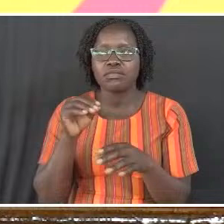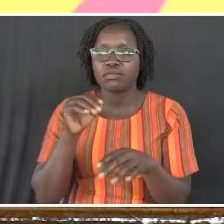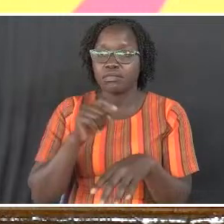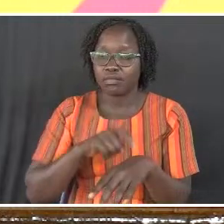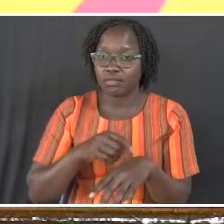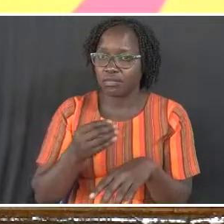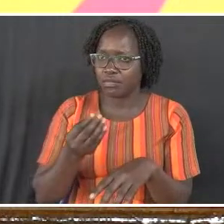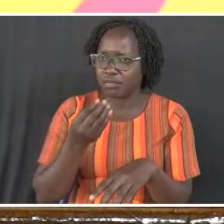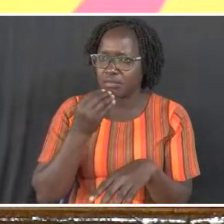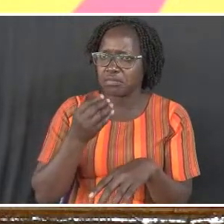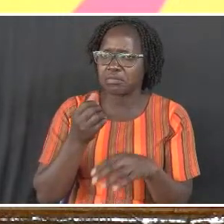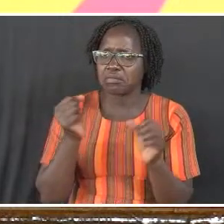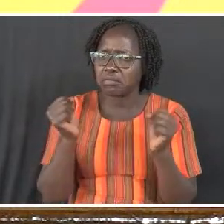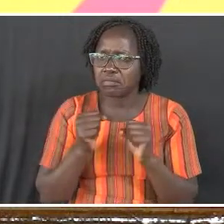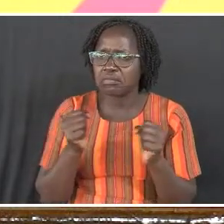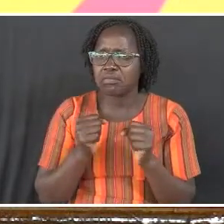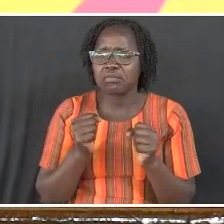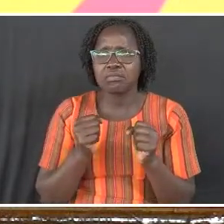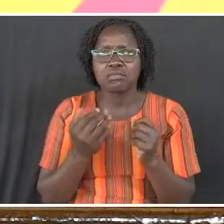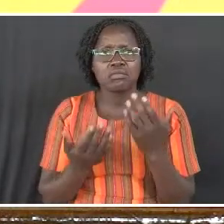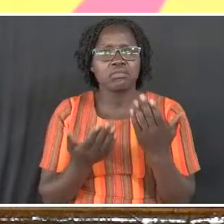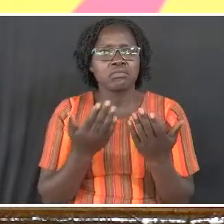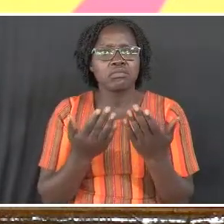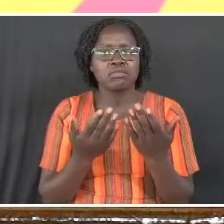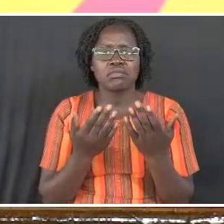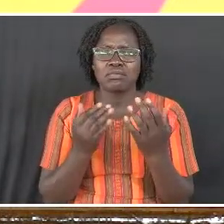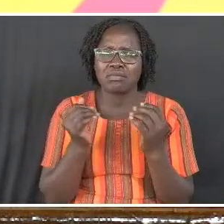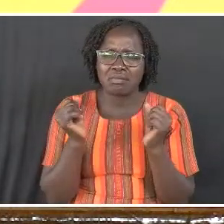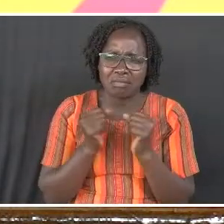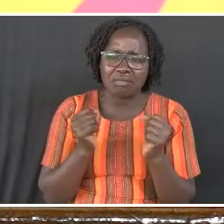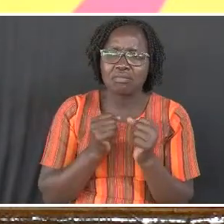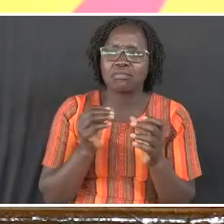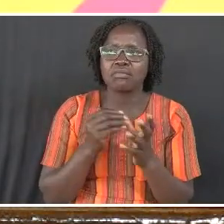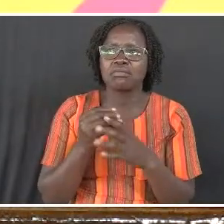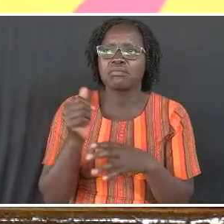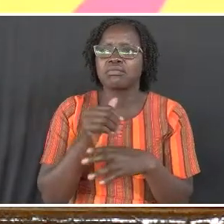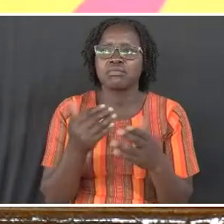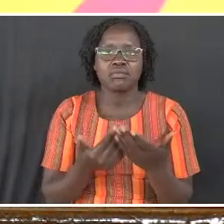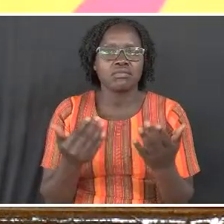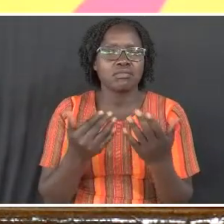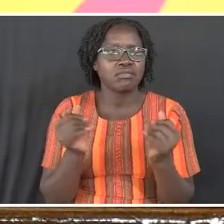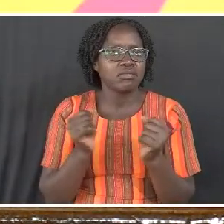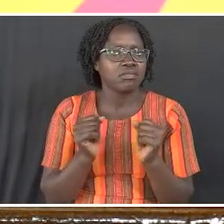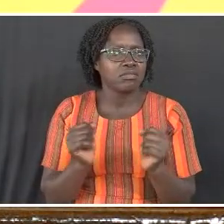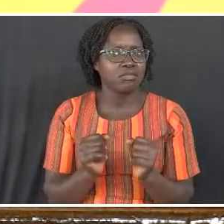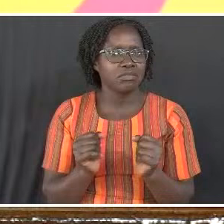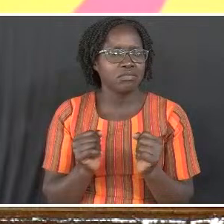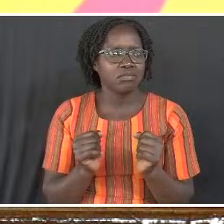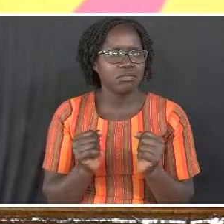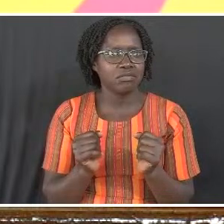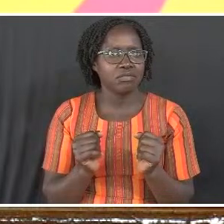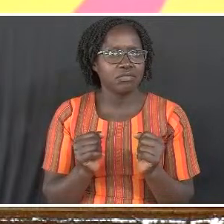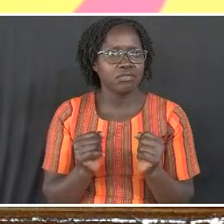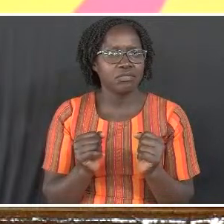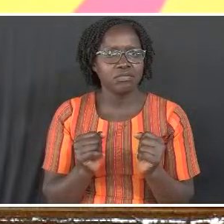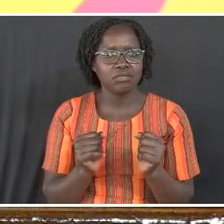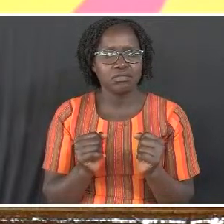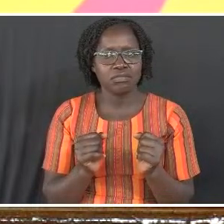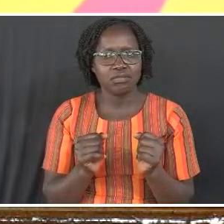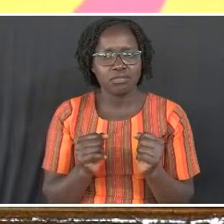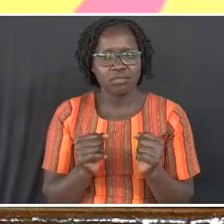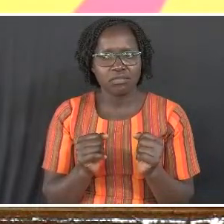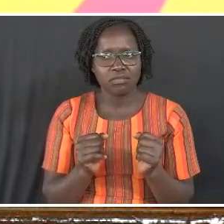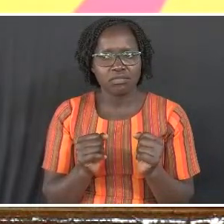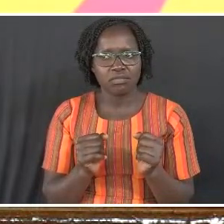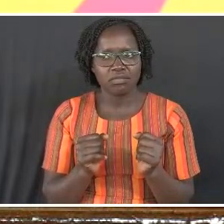anything hot, it could be anything, maybe an ice cream or anything, anything cold like an ice cream